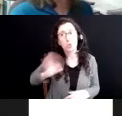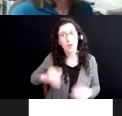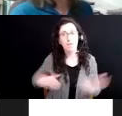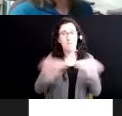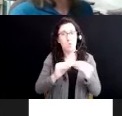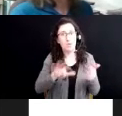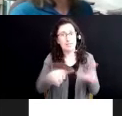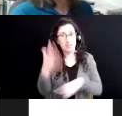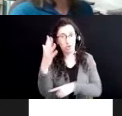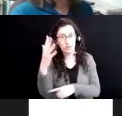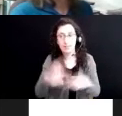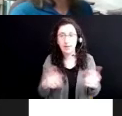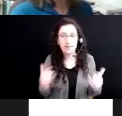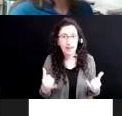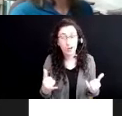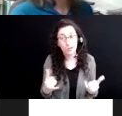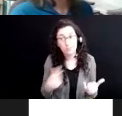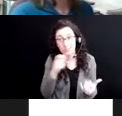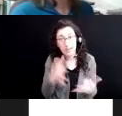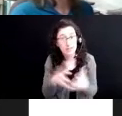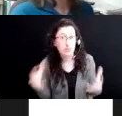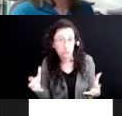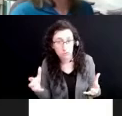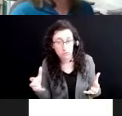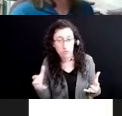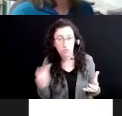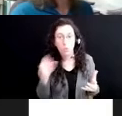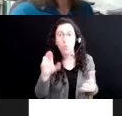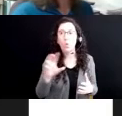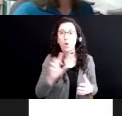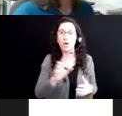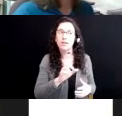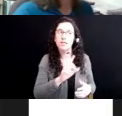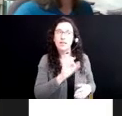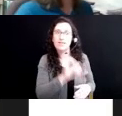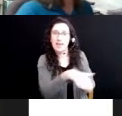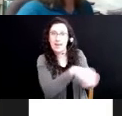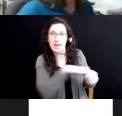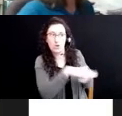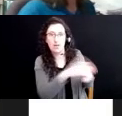them, or we don't have them in the places where we need them, for example.